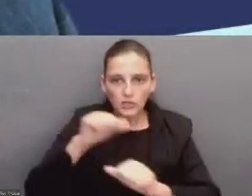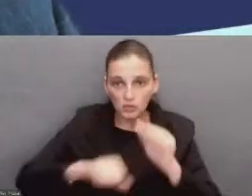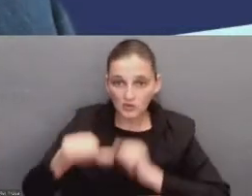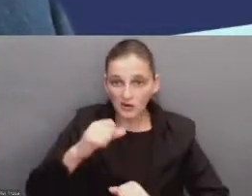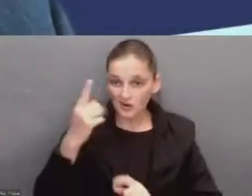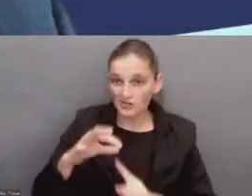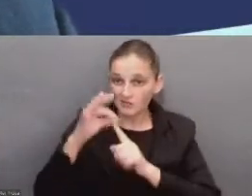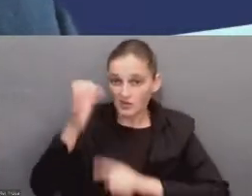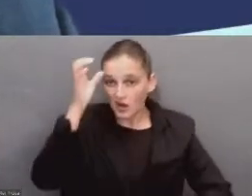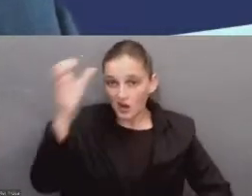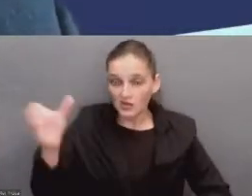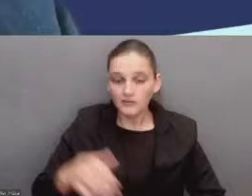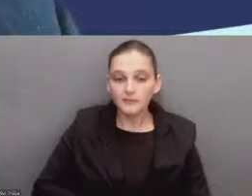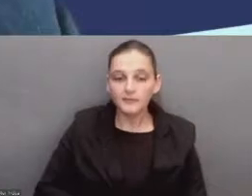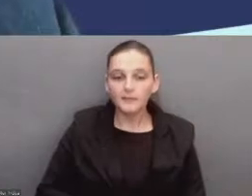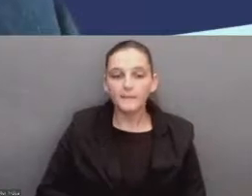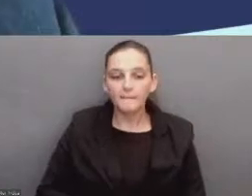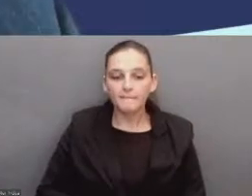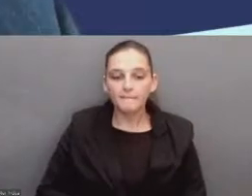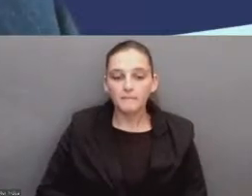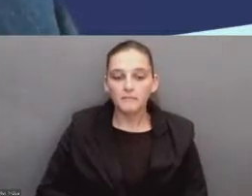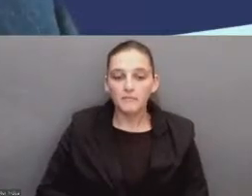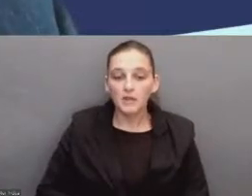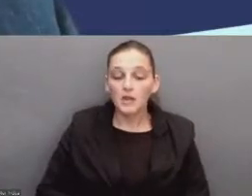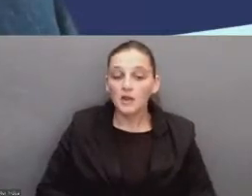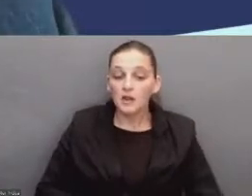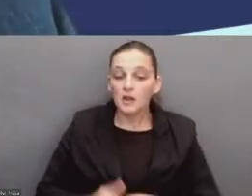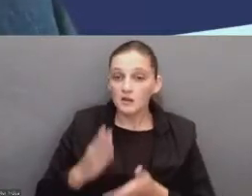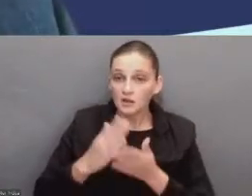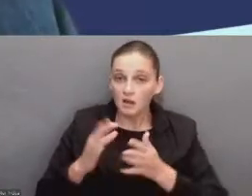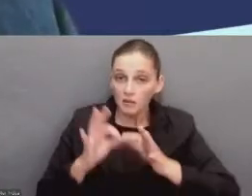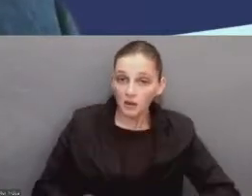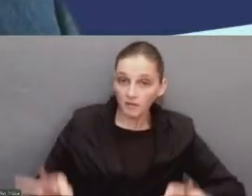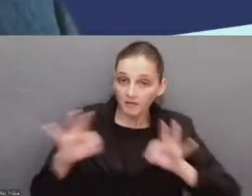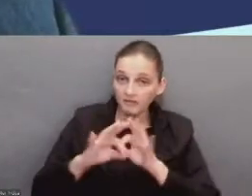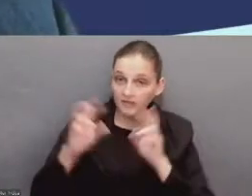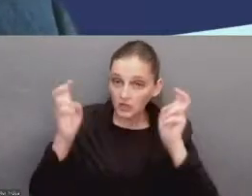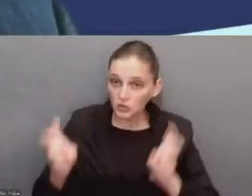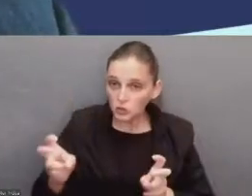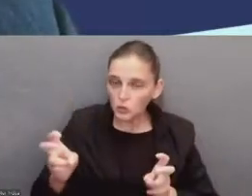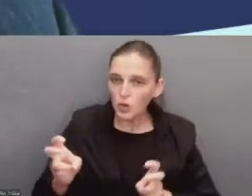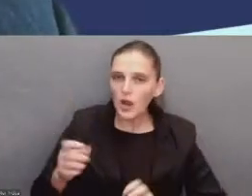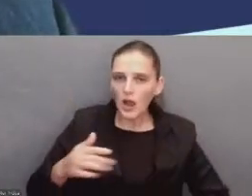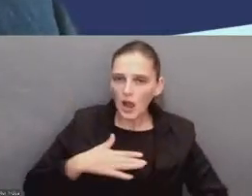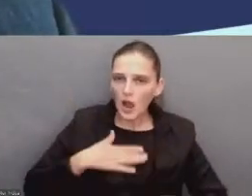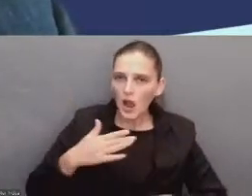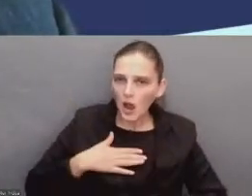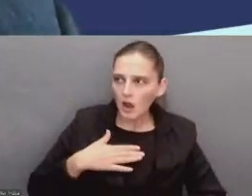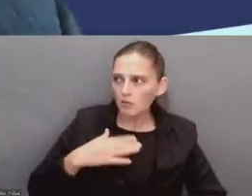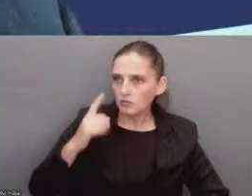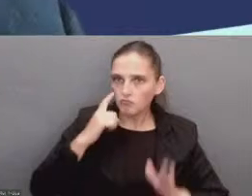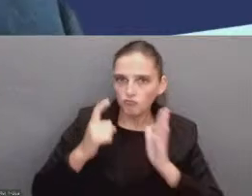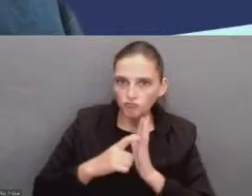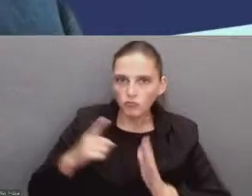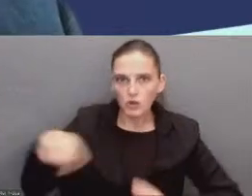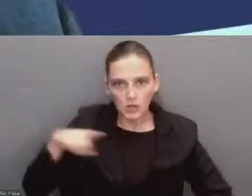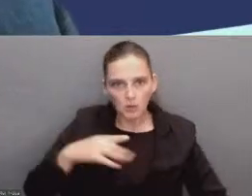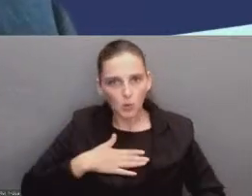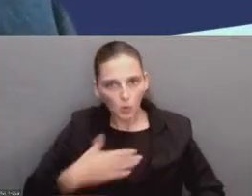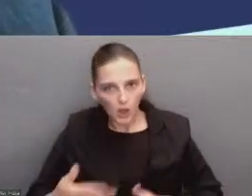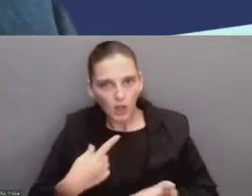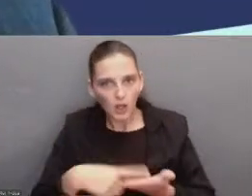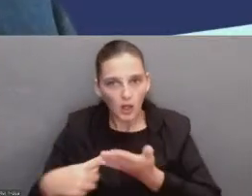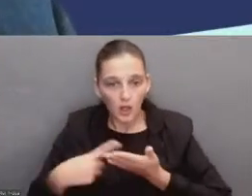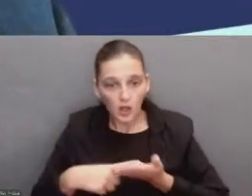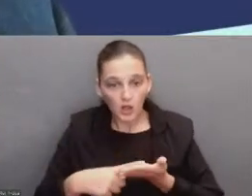even at the Olympics, it's become an important issue, and I'm glad to see that kind of a concept to help folks to understand how the human